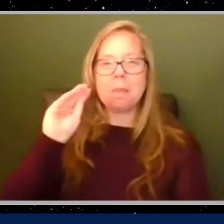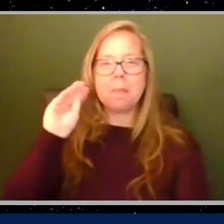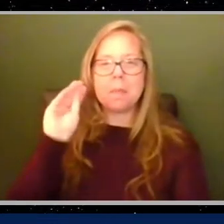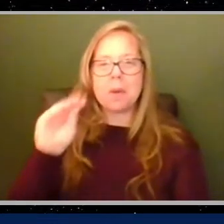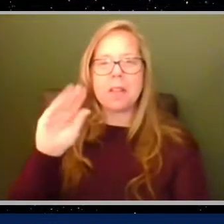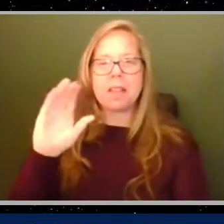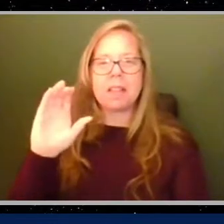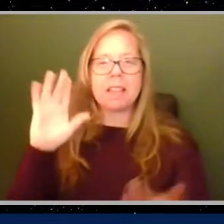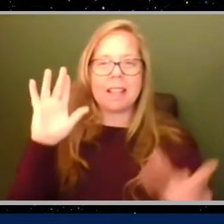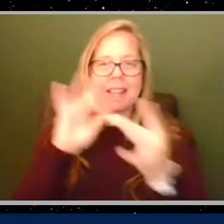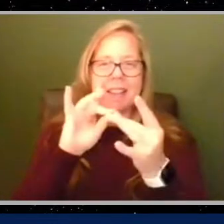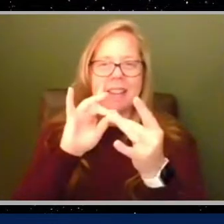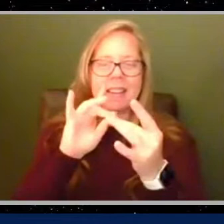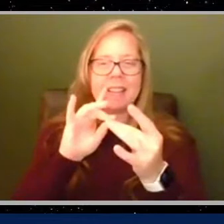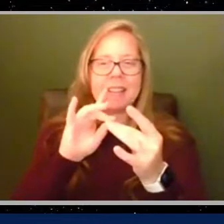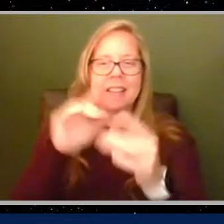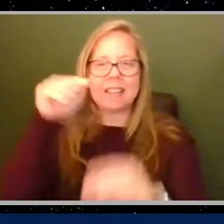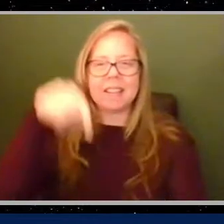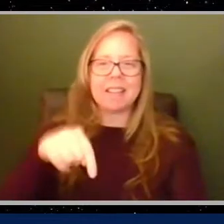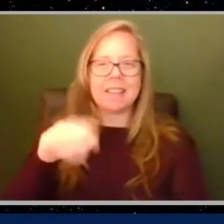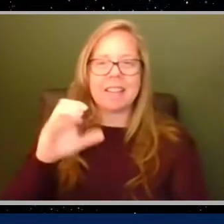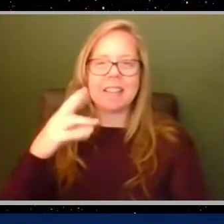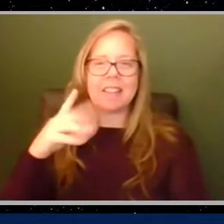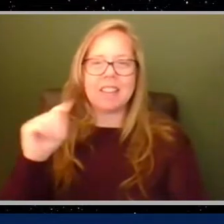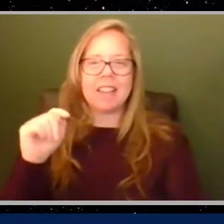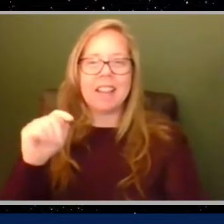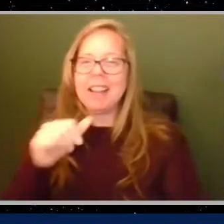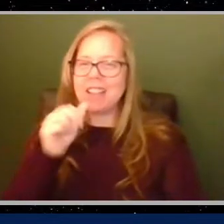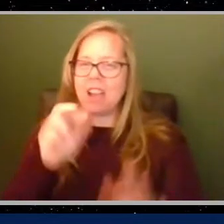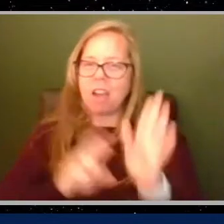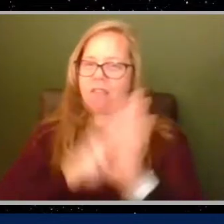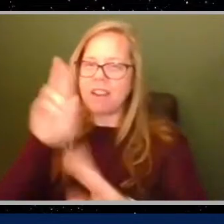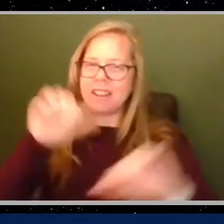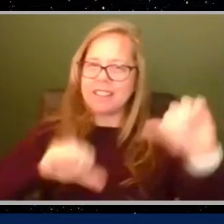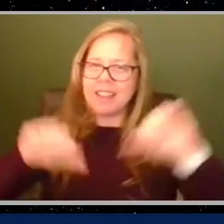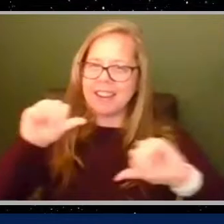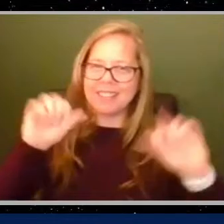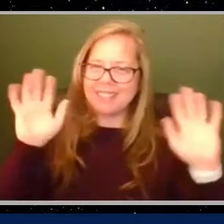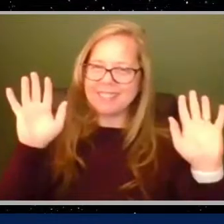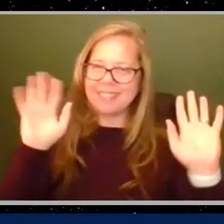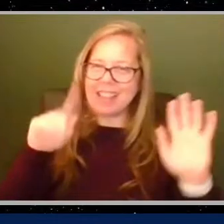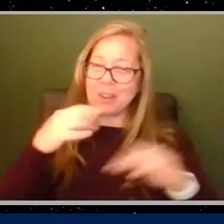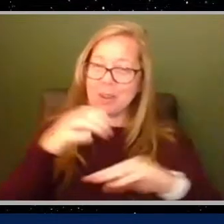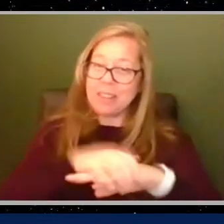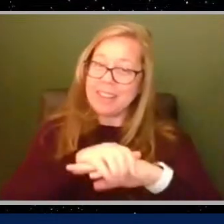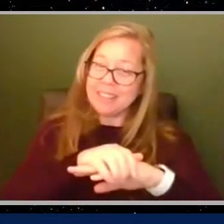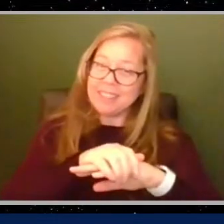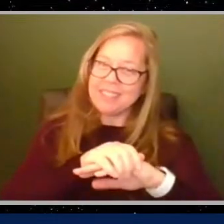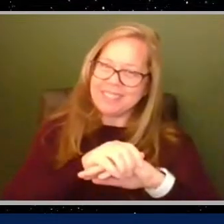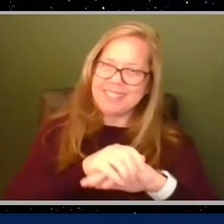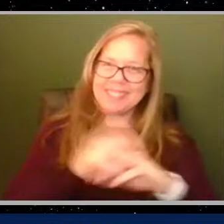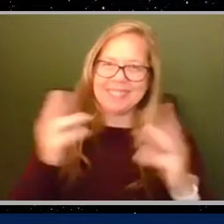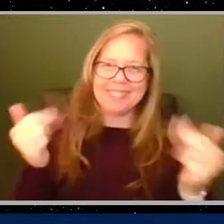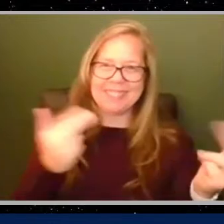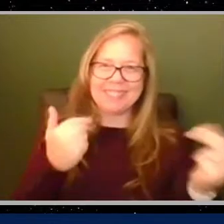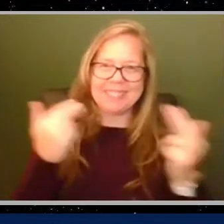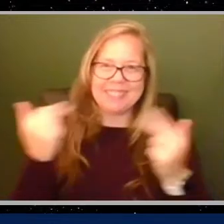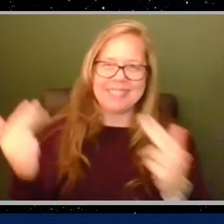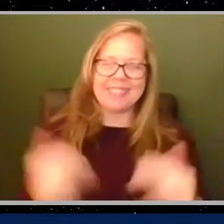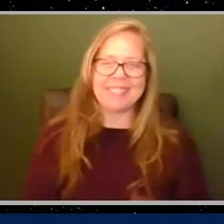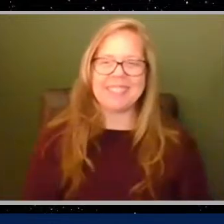you all can check it out. No, It's not rocket science, it's just English. There you go. Sometimes more difficult.